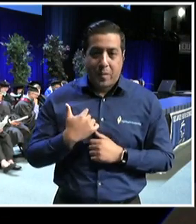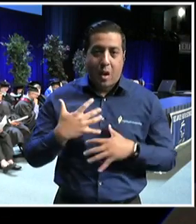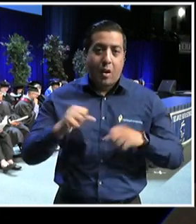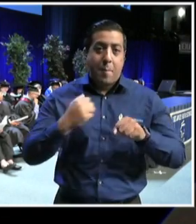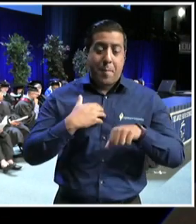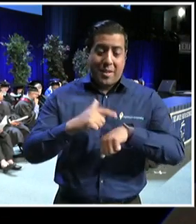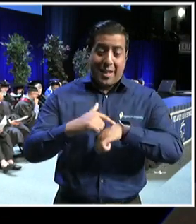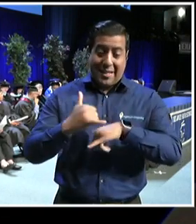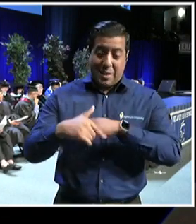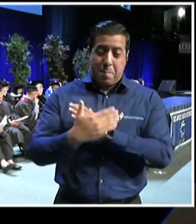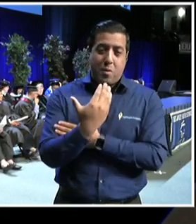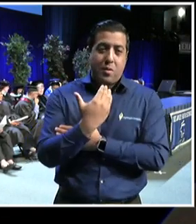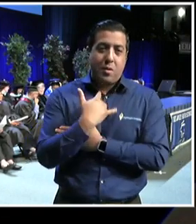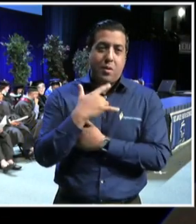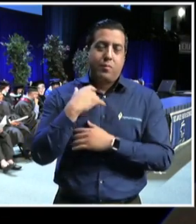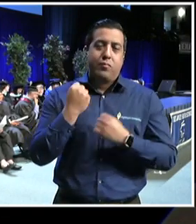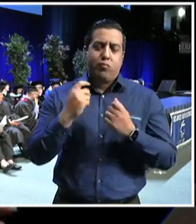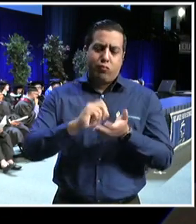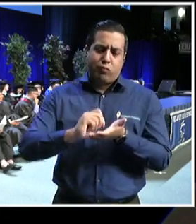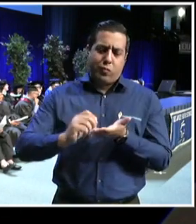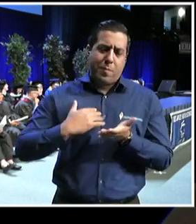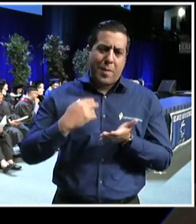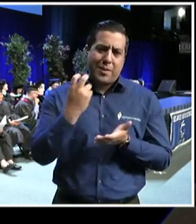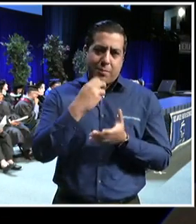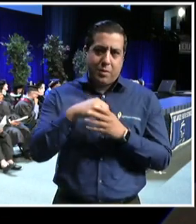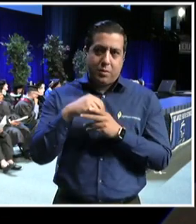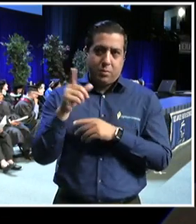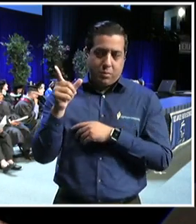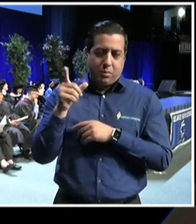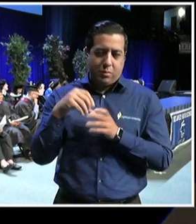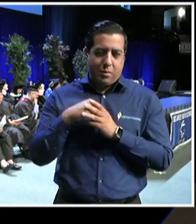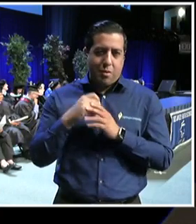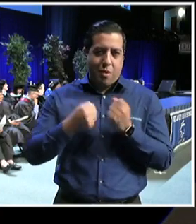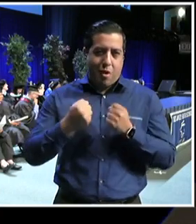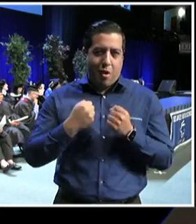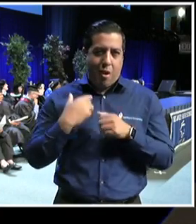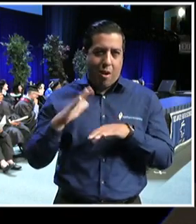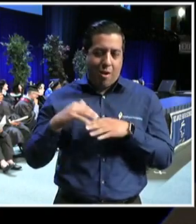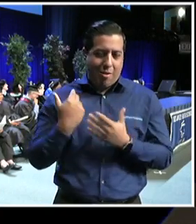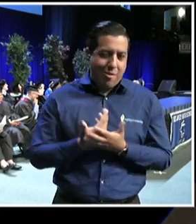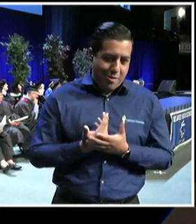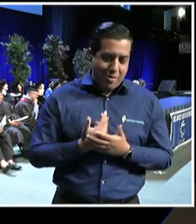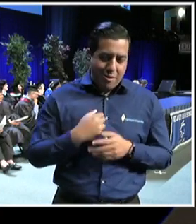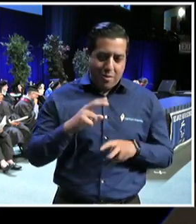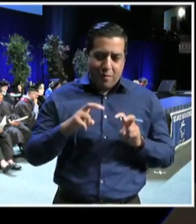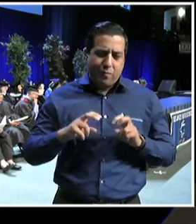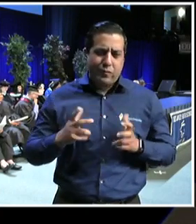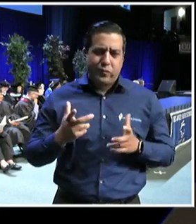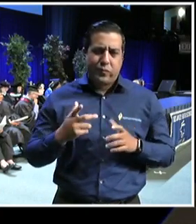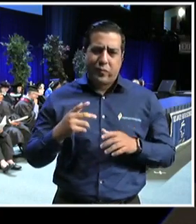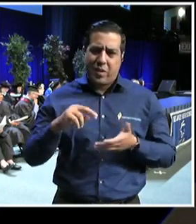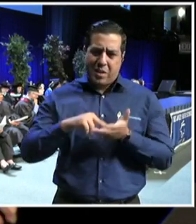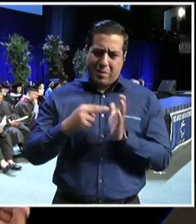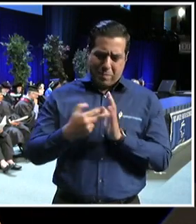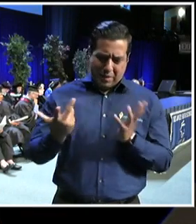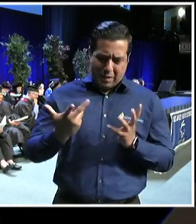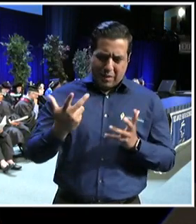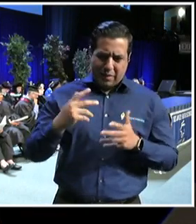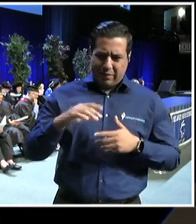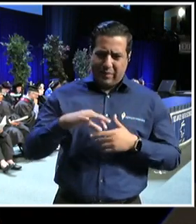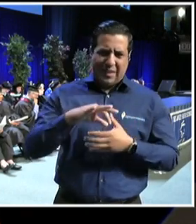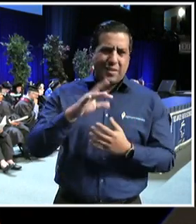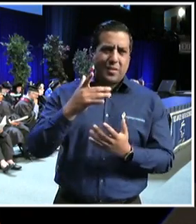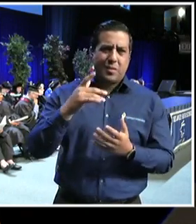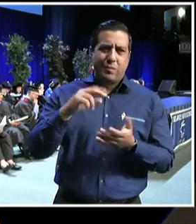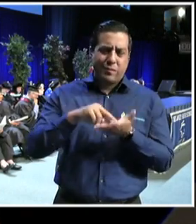time this morning as I was writing my speech in the car on the way here to look up the definition of salutatorian.